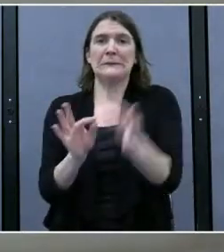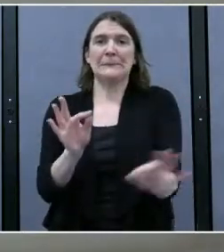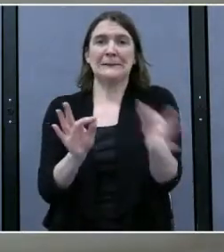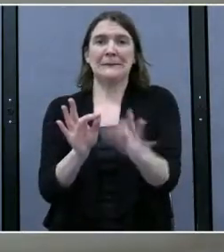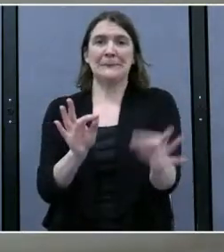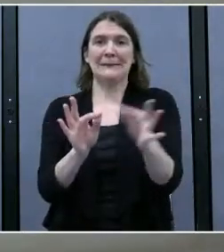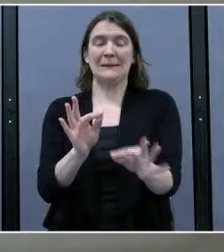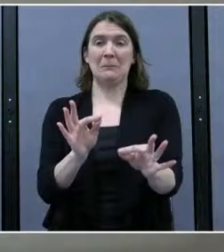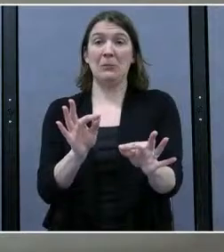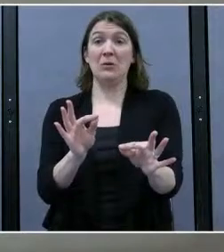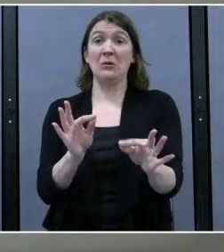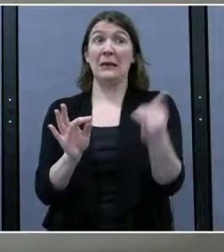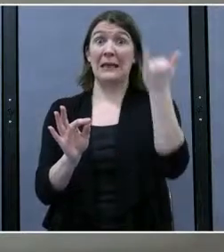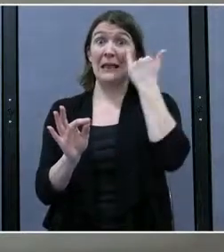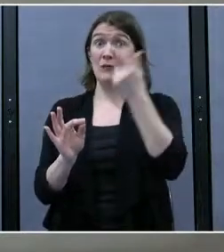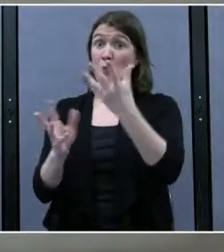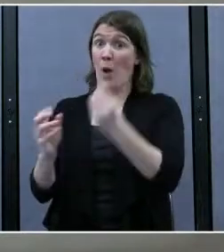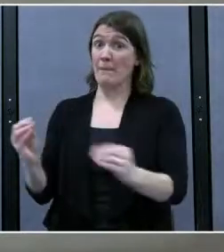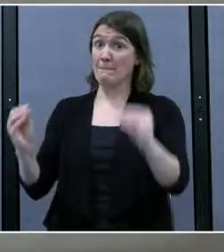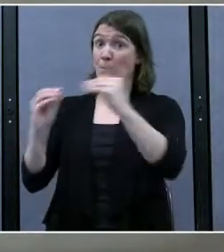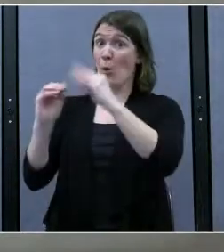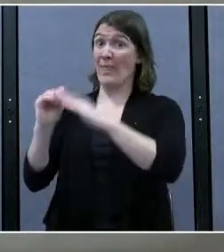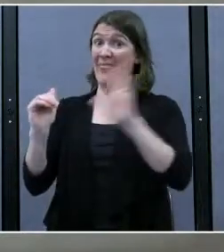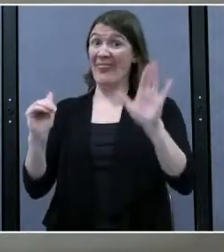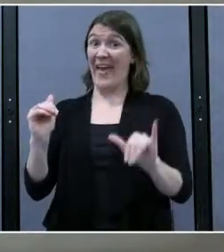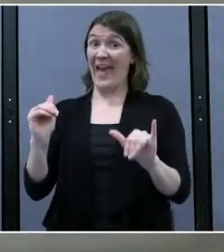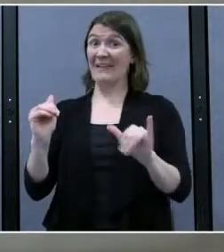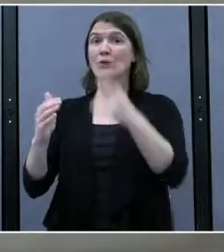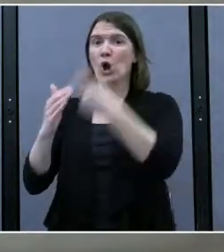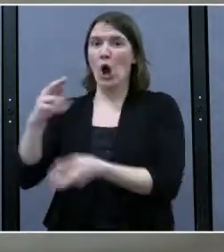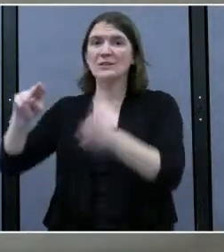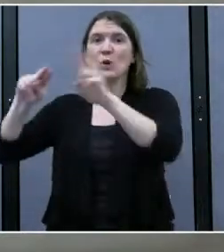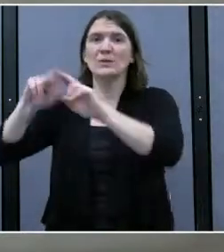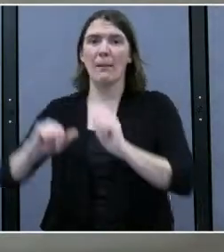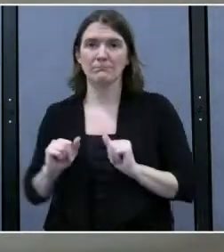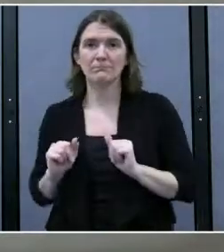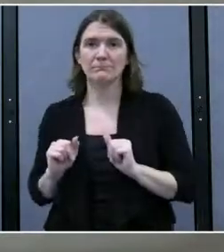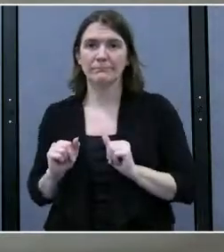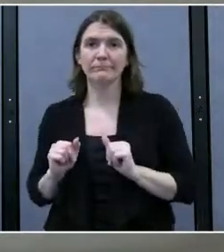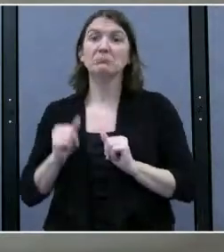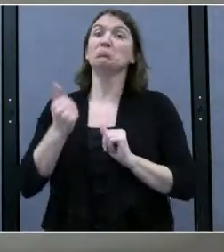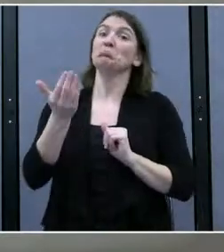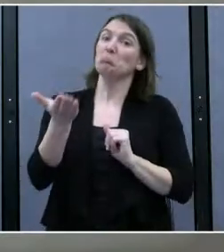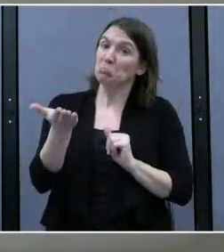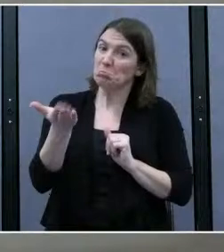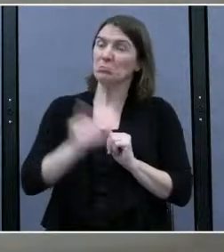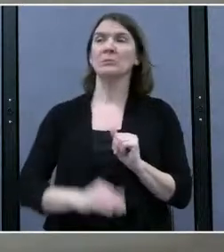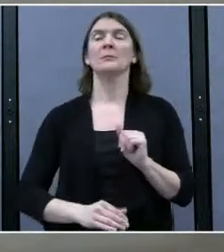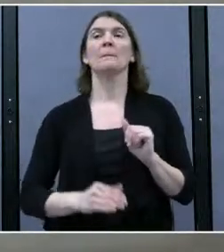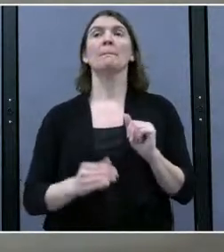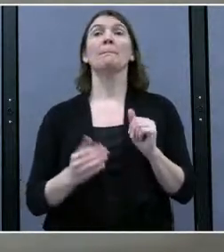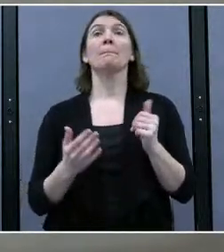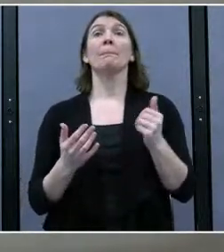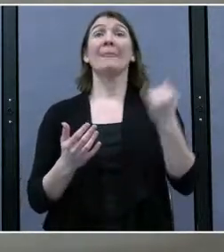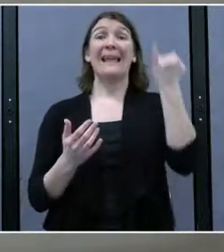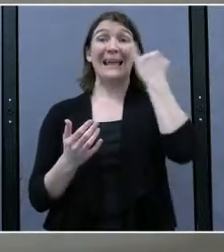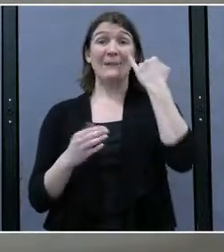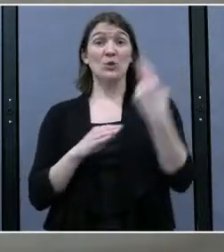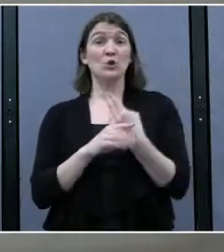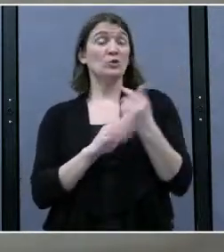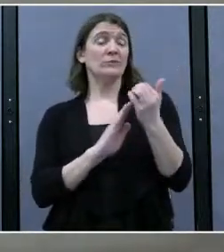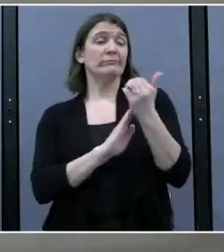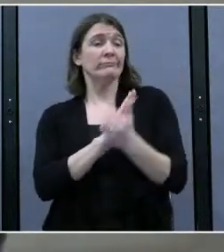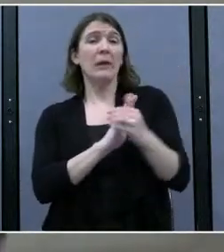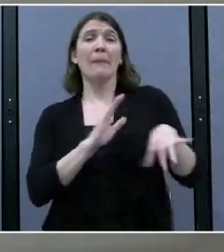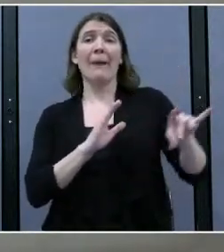if you require more than the base level of service, that costs you more. So one way to achieve that using an automated